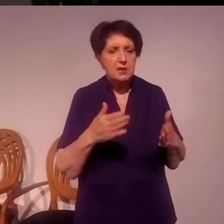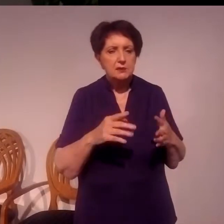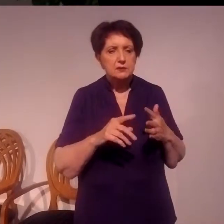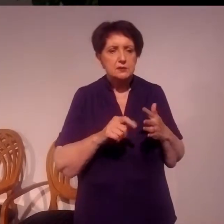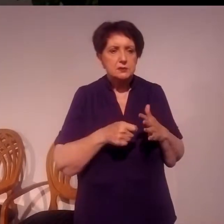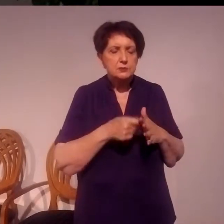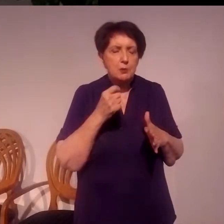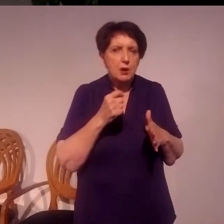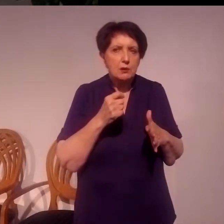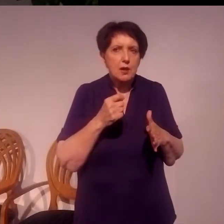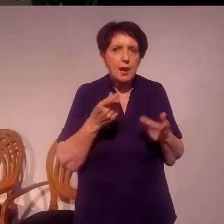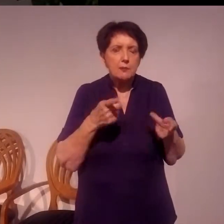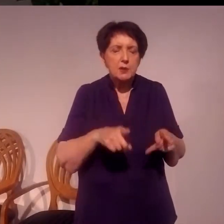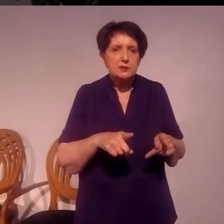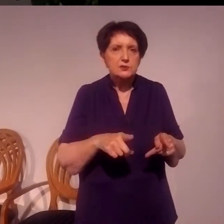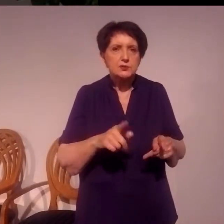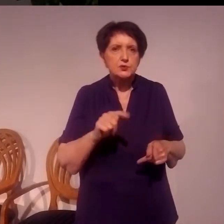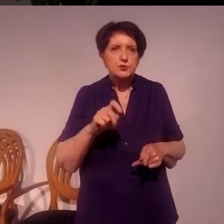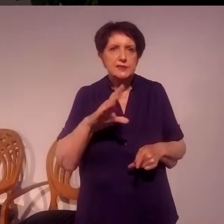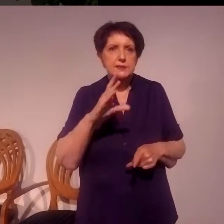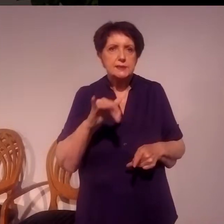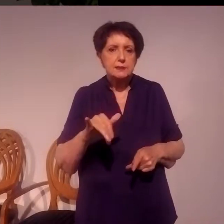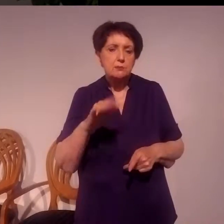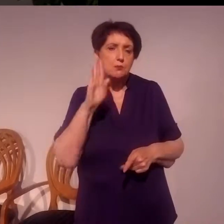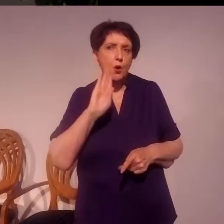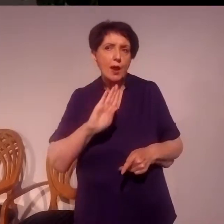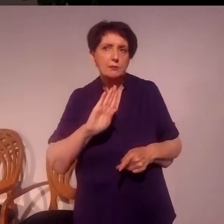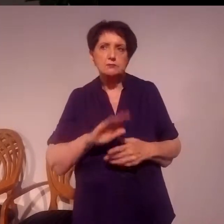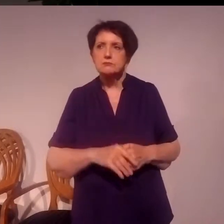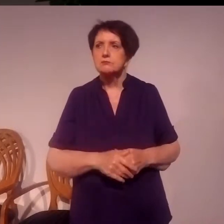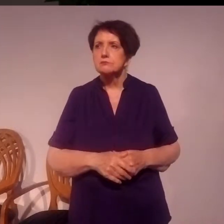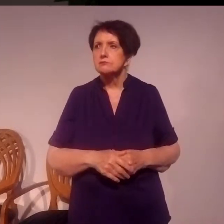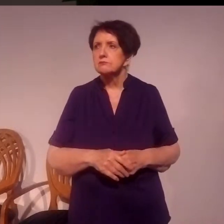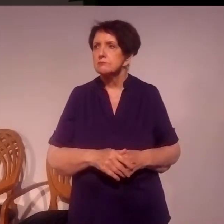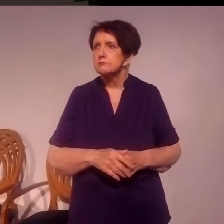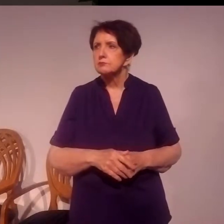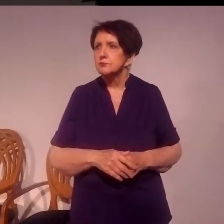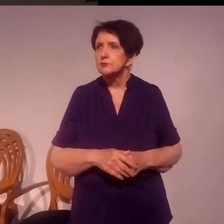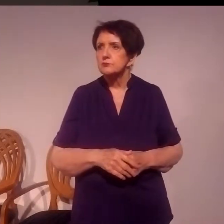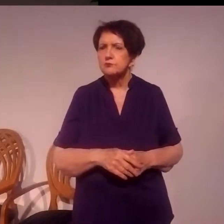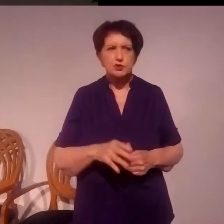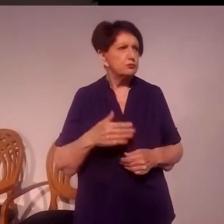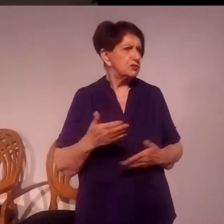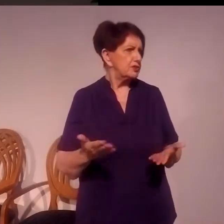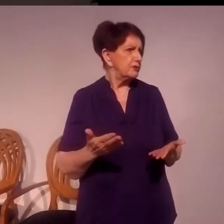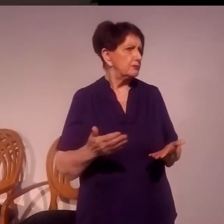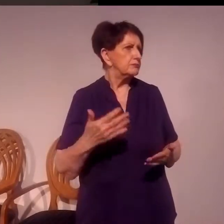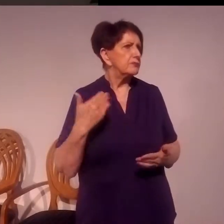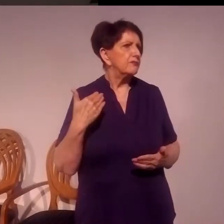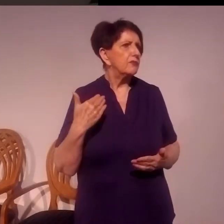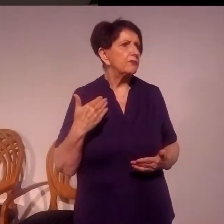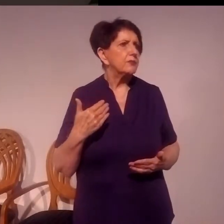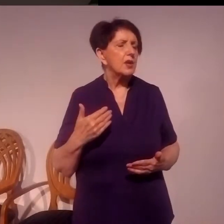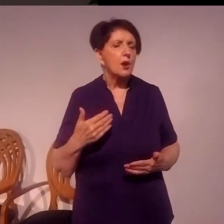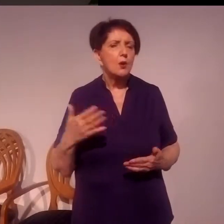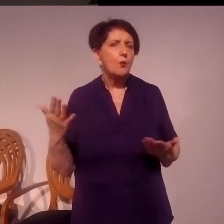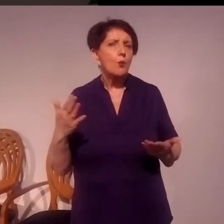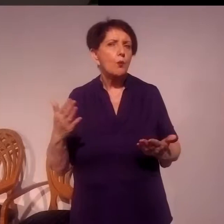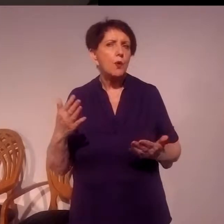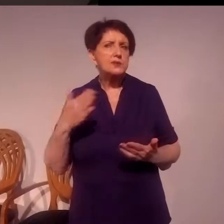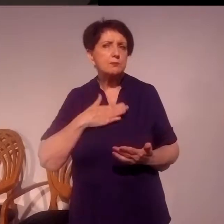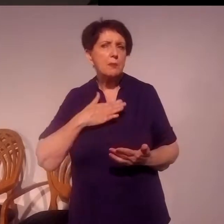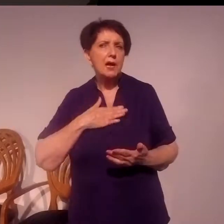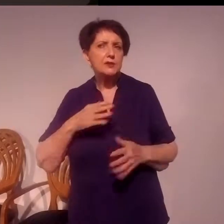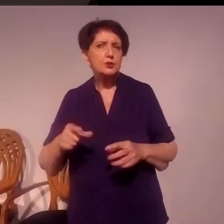happened. Tracy Brown. Okay, she was here. You know, what's mine to do?